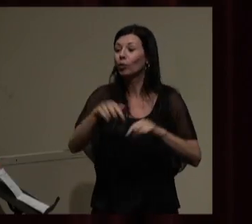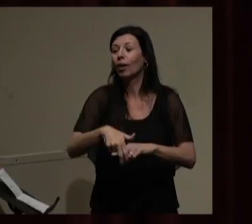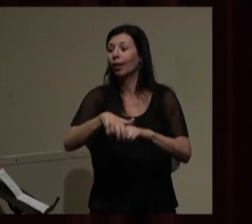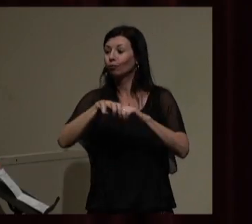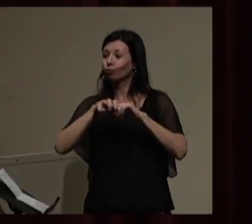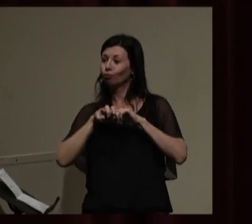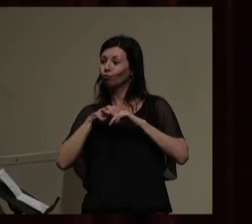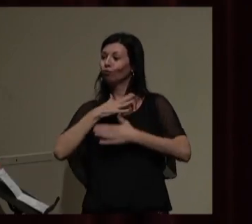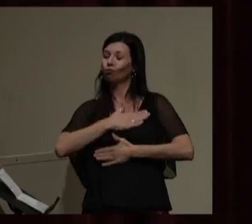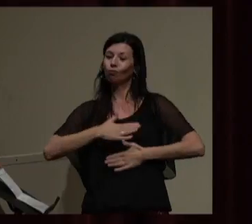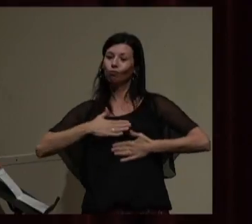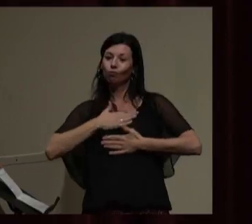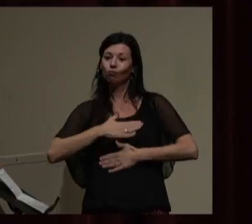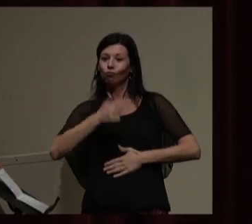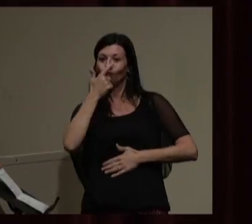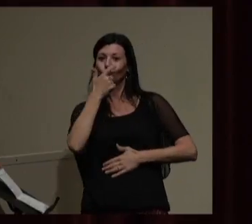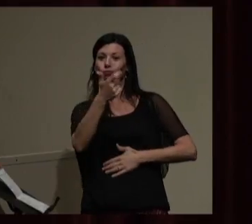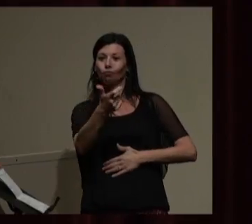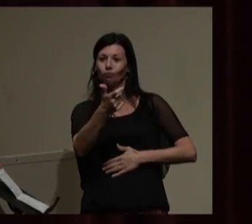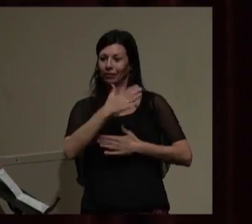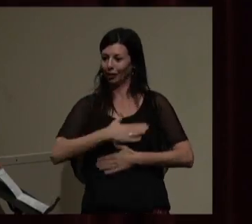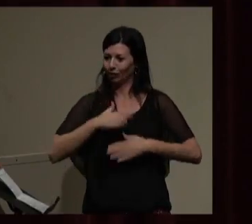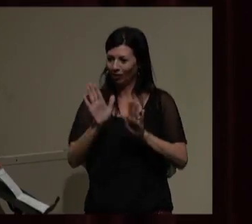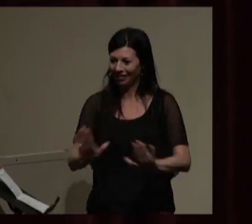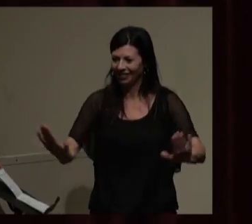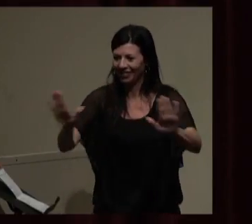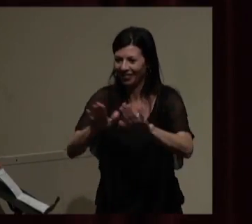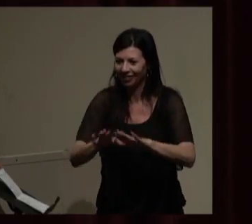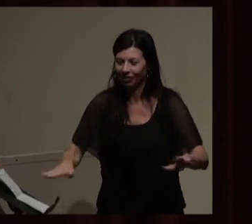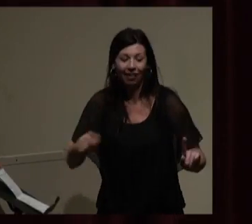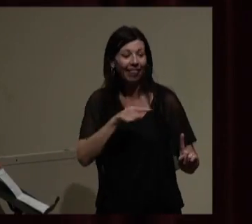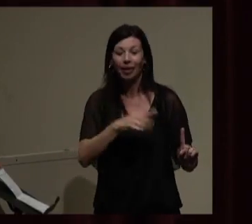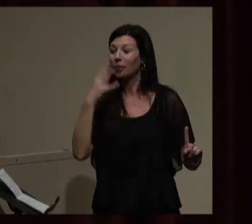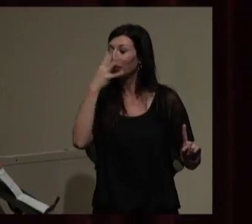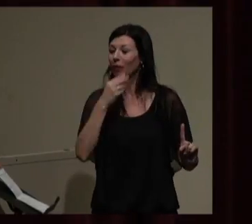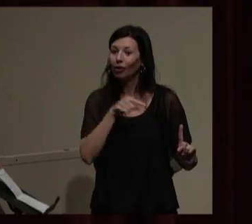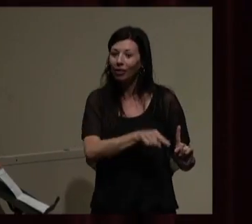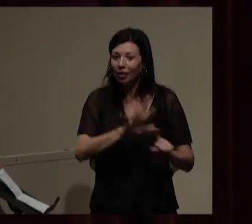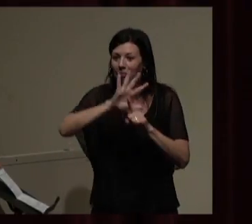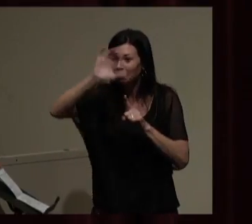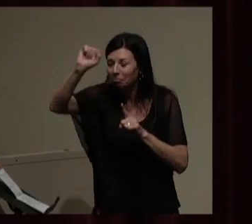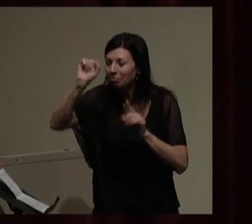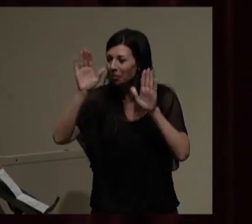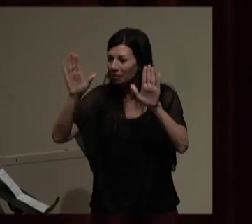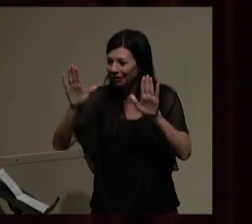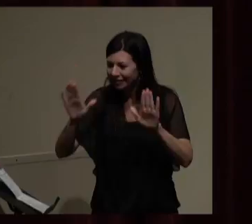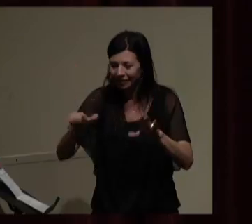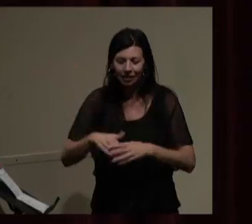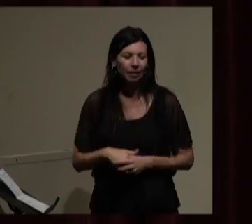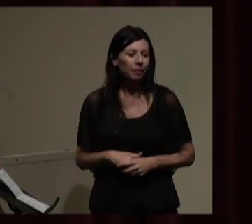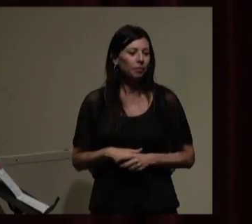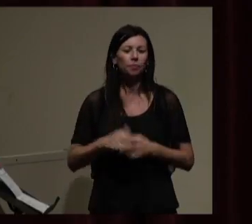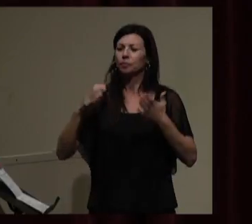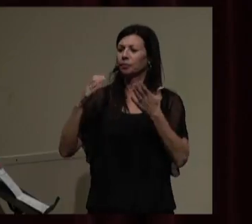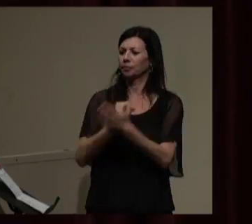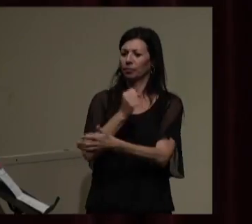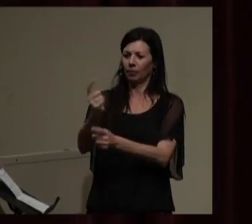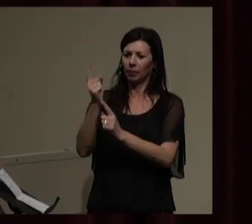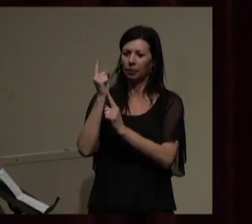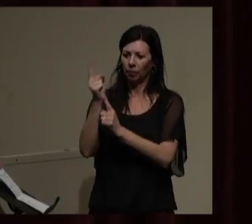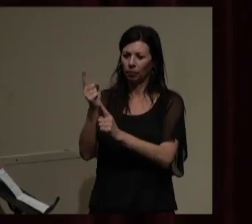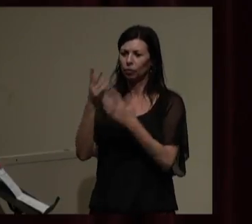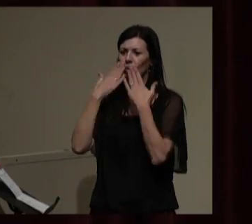relax, and just really enjoy your children. They're beautiful, they're amazing. I wanna take a quick moment and